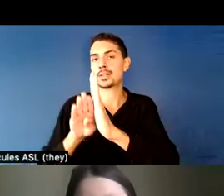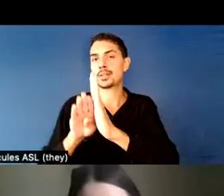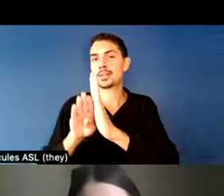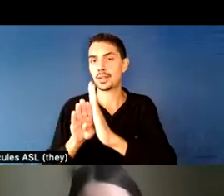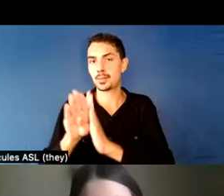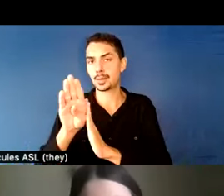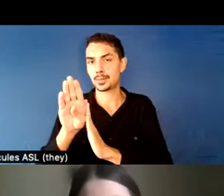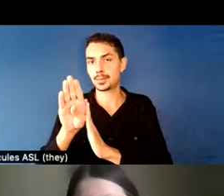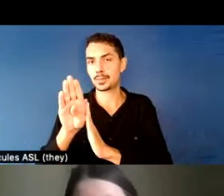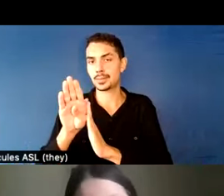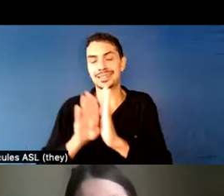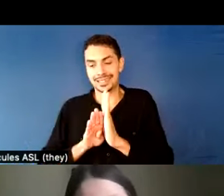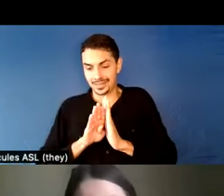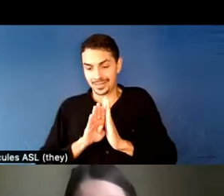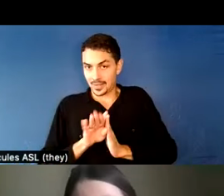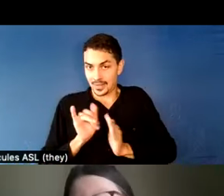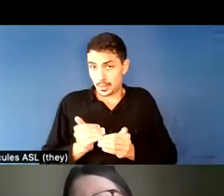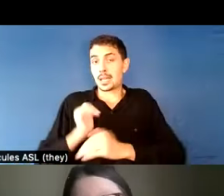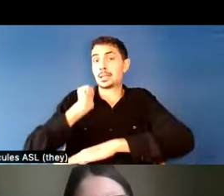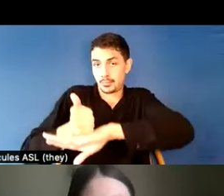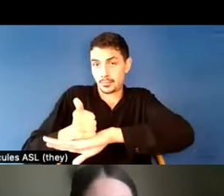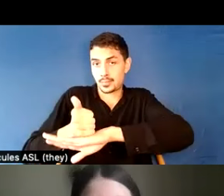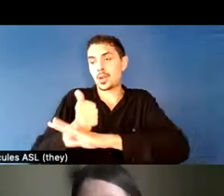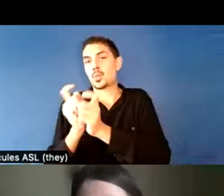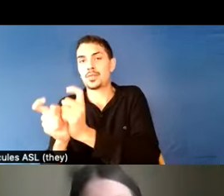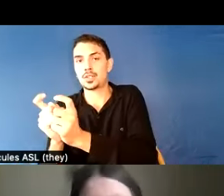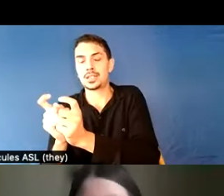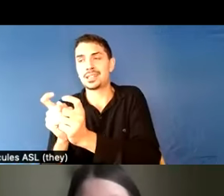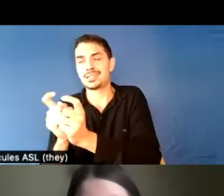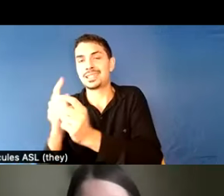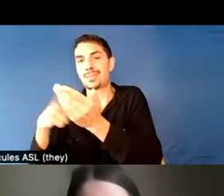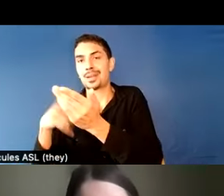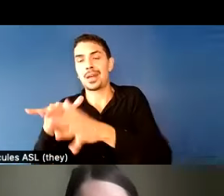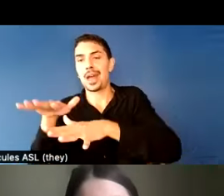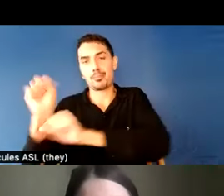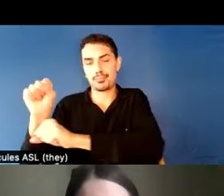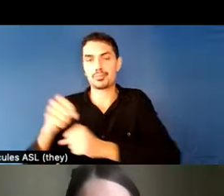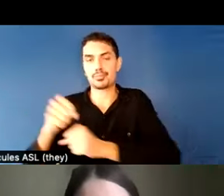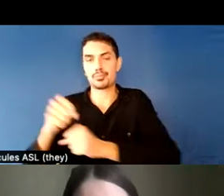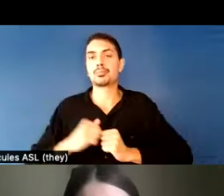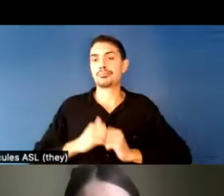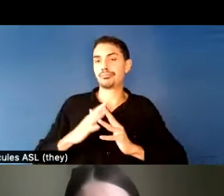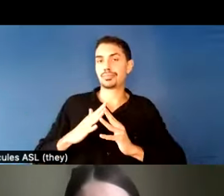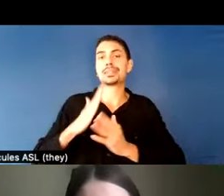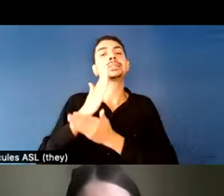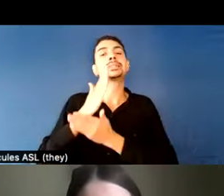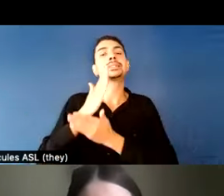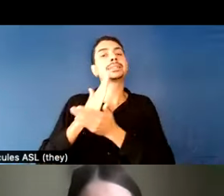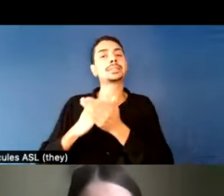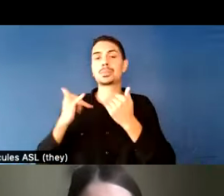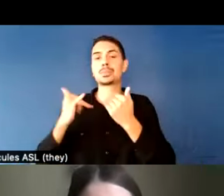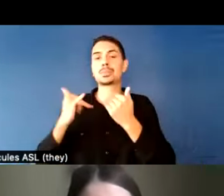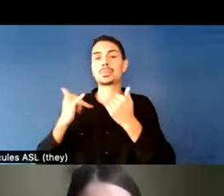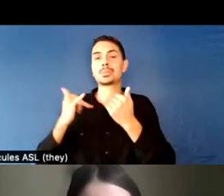protocol, implementing a protocol, making revisions, and sometimes just starting all fresh again. And so some people still keep that name of protocol